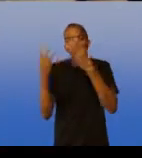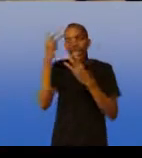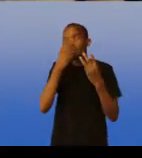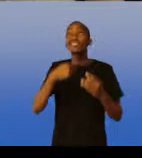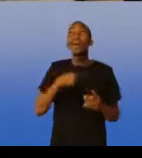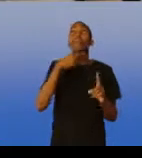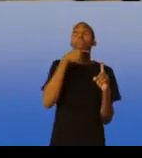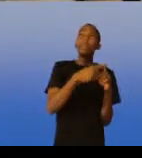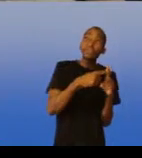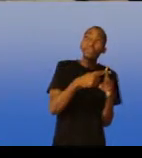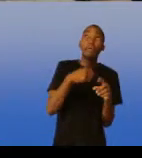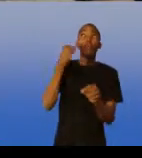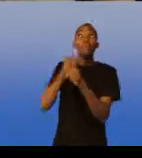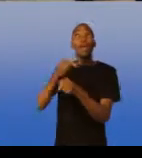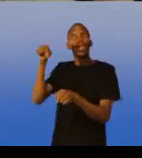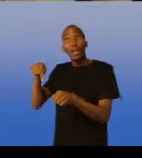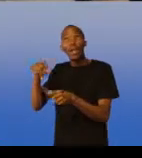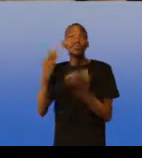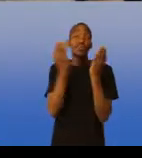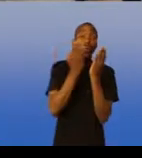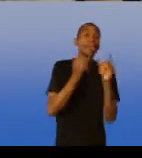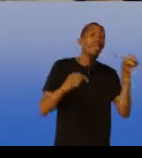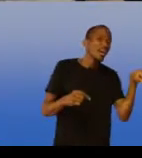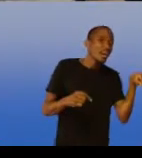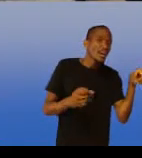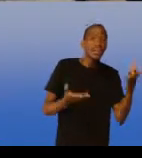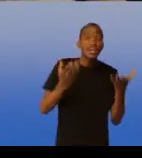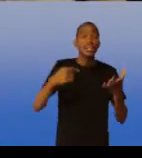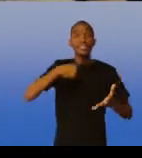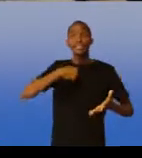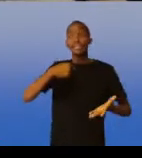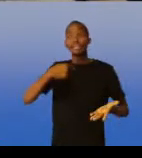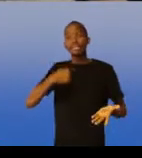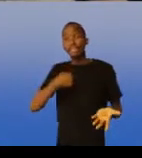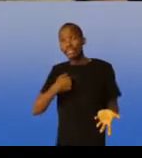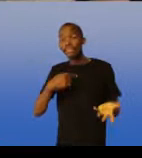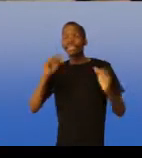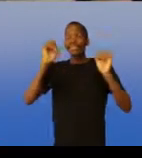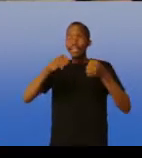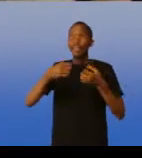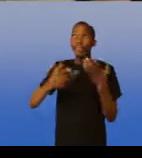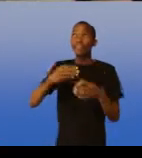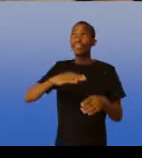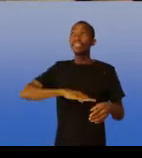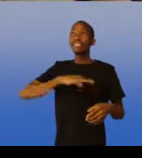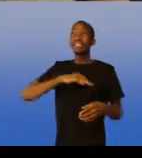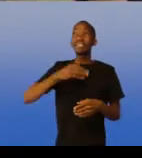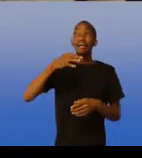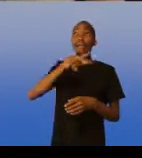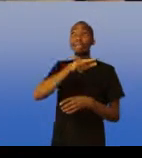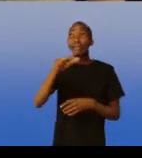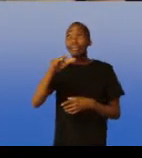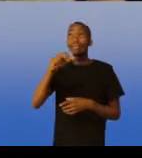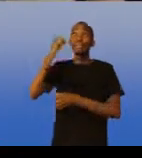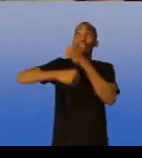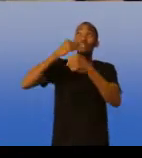HIV positive, will I work? Will I school? Will I be able to see the next 8 years and take care of my kids?